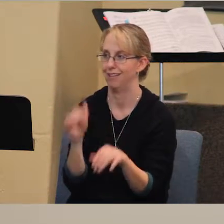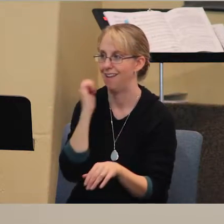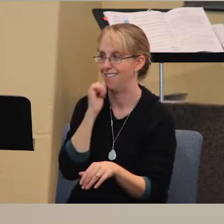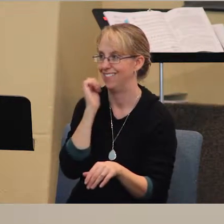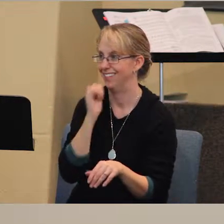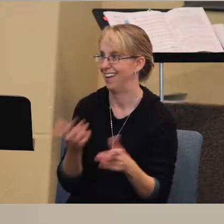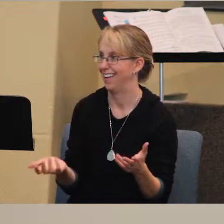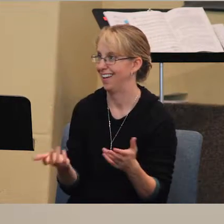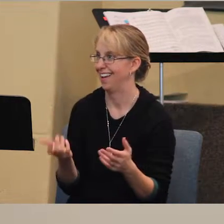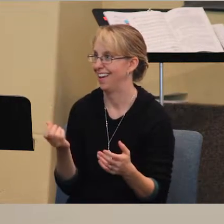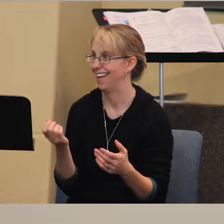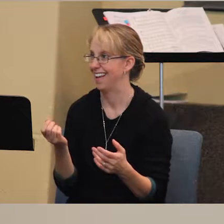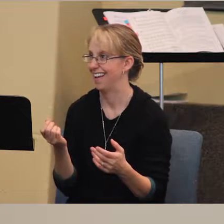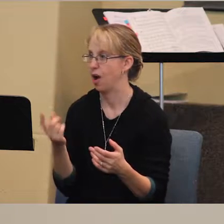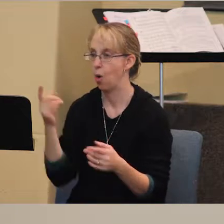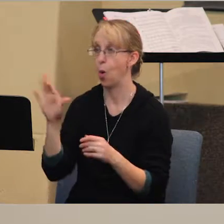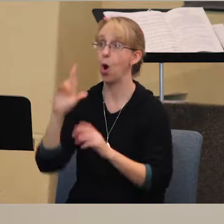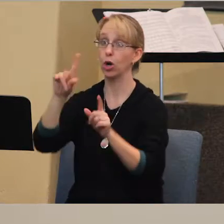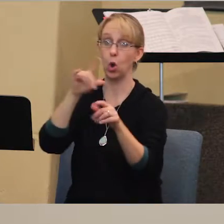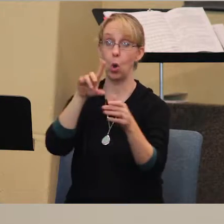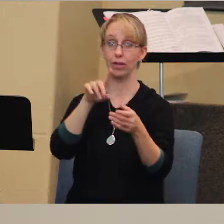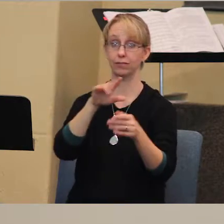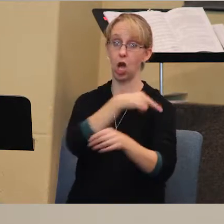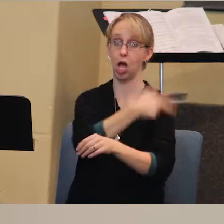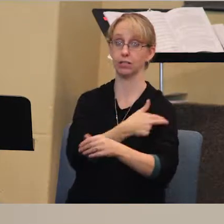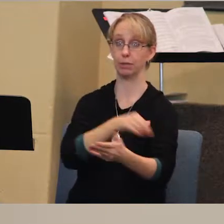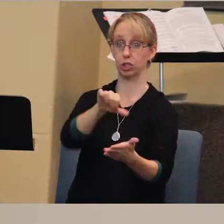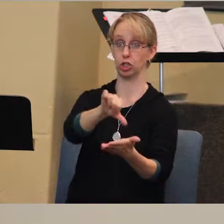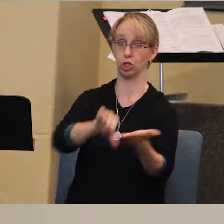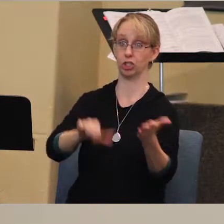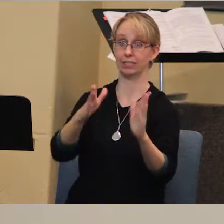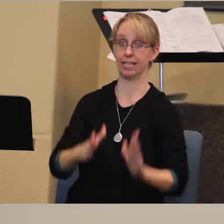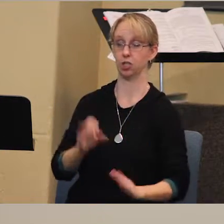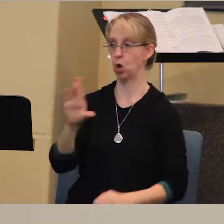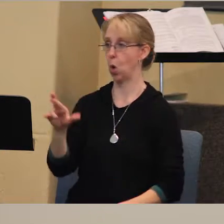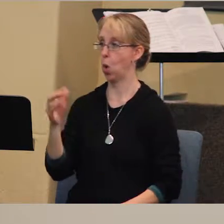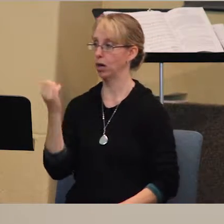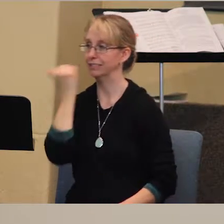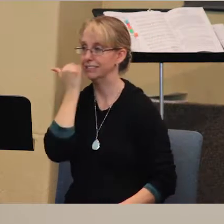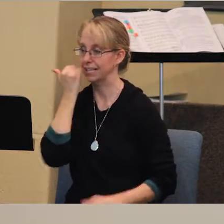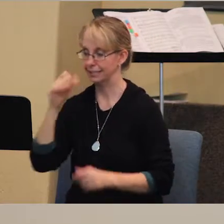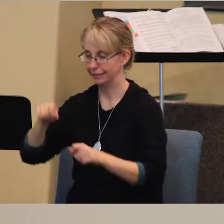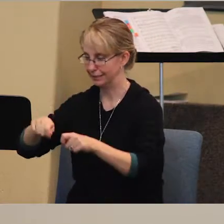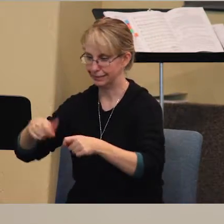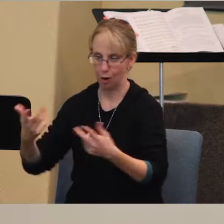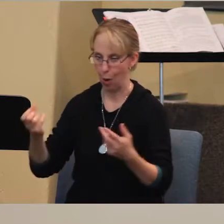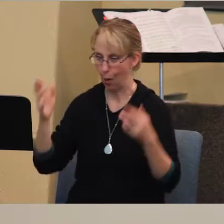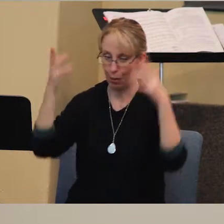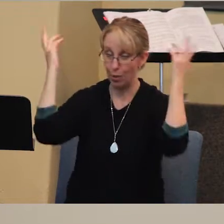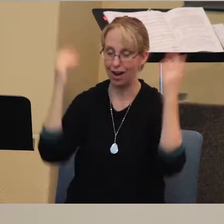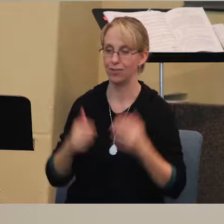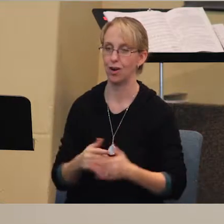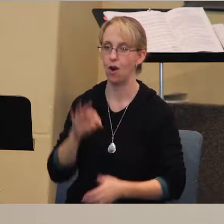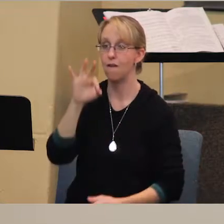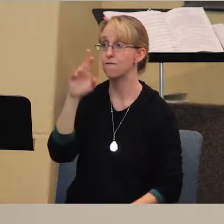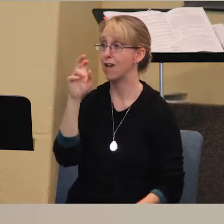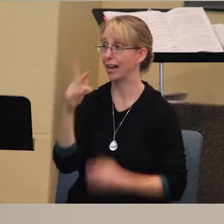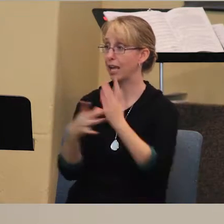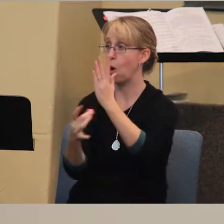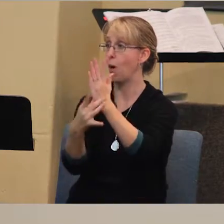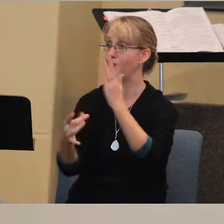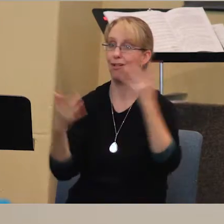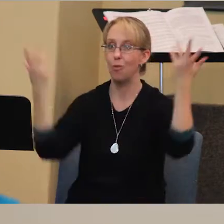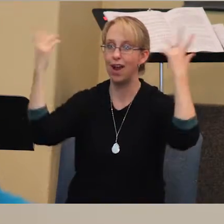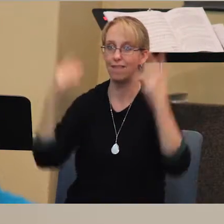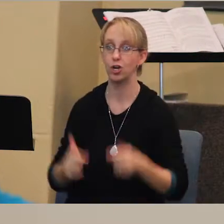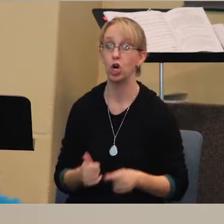monitor or you know, a scalpel because you're a surgeon, or a tooth because you're a dentist, or you know, you're a fracker, so you go do what fracking people do,